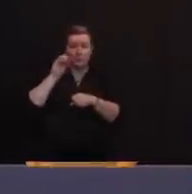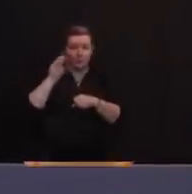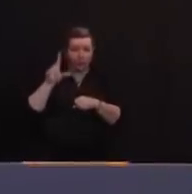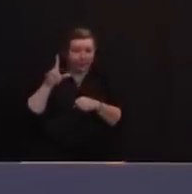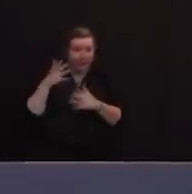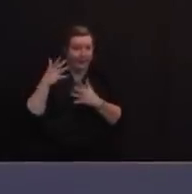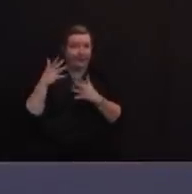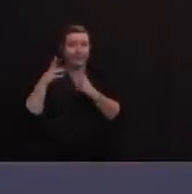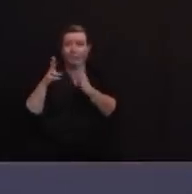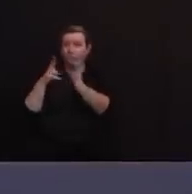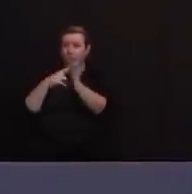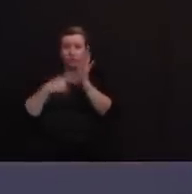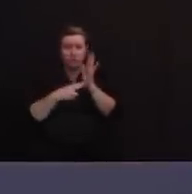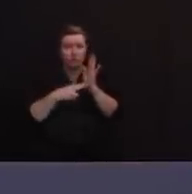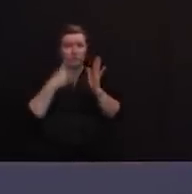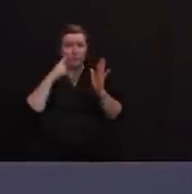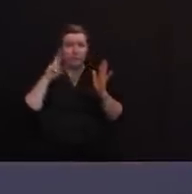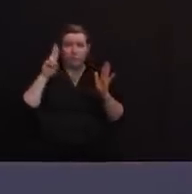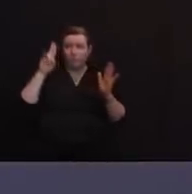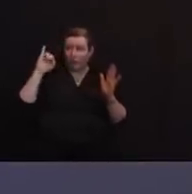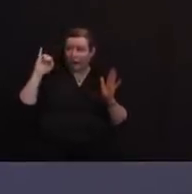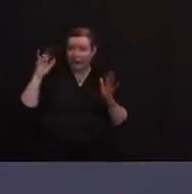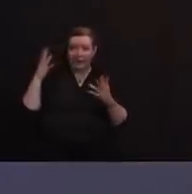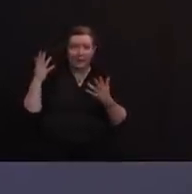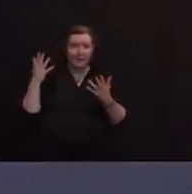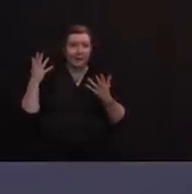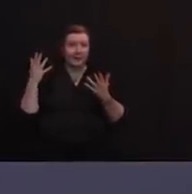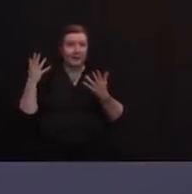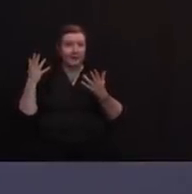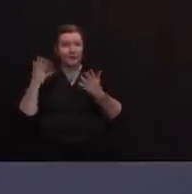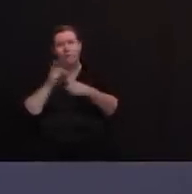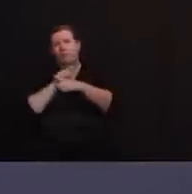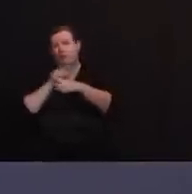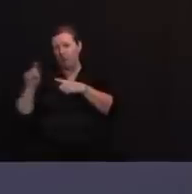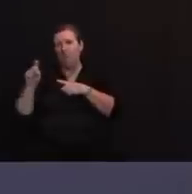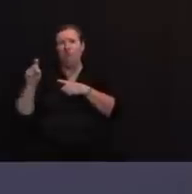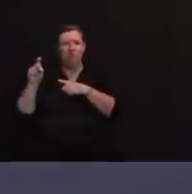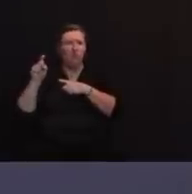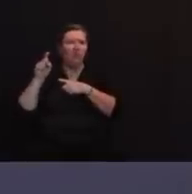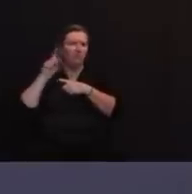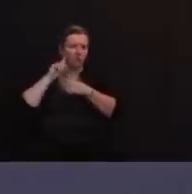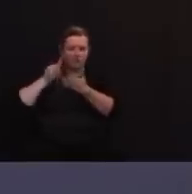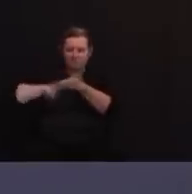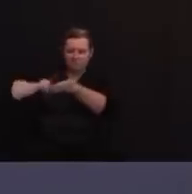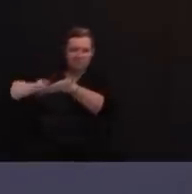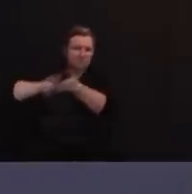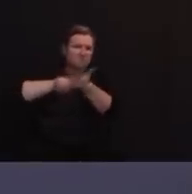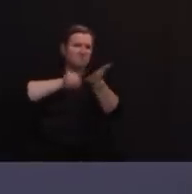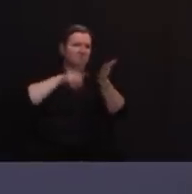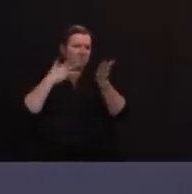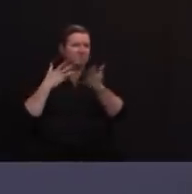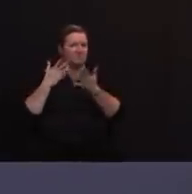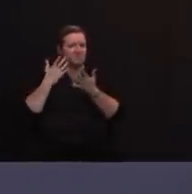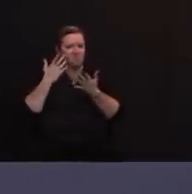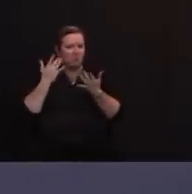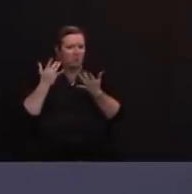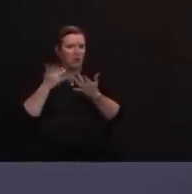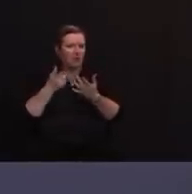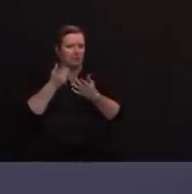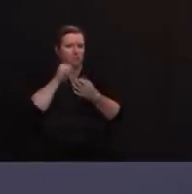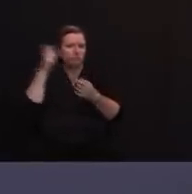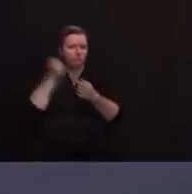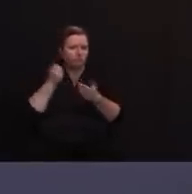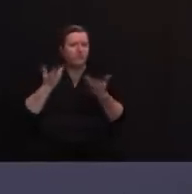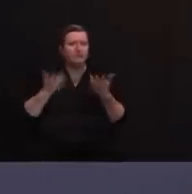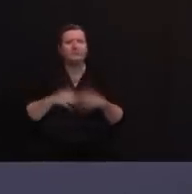Smith, Jane Smith, tell us and we'll track it down. Do I show up? I assume you do. You show up with your ID that you're a